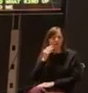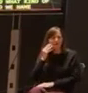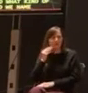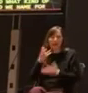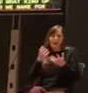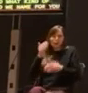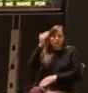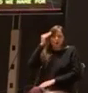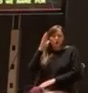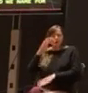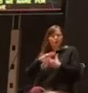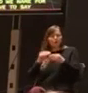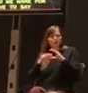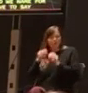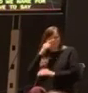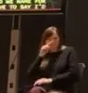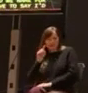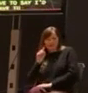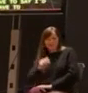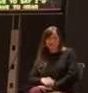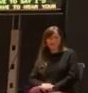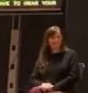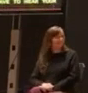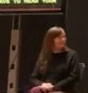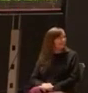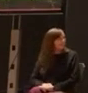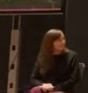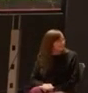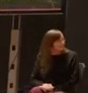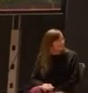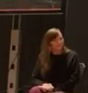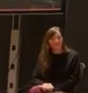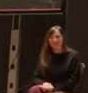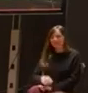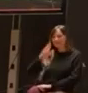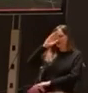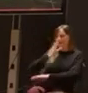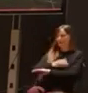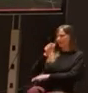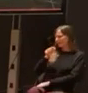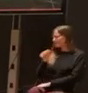love to hear your story. So,